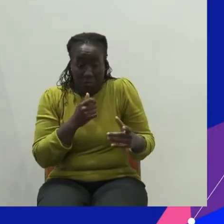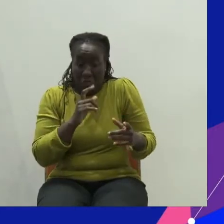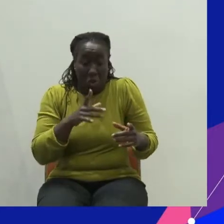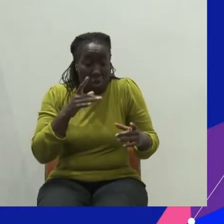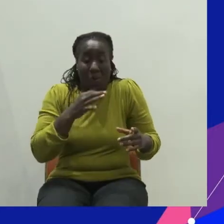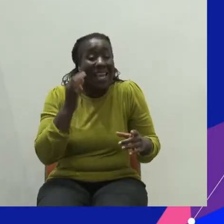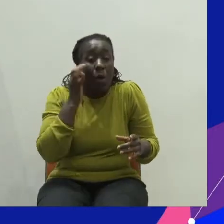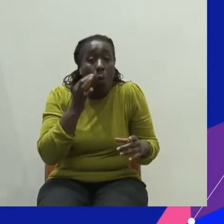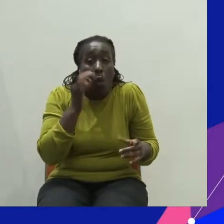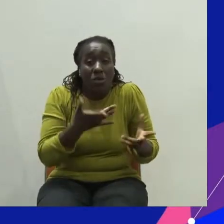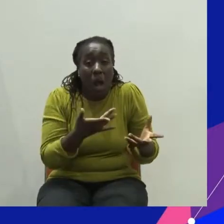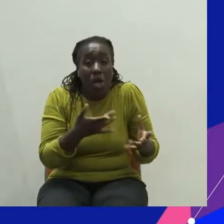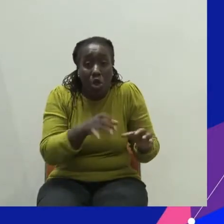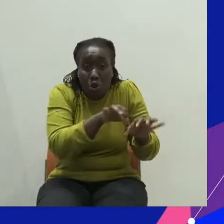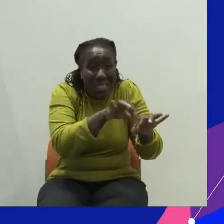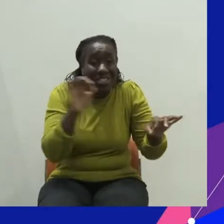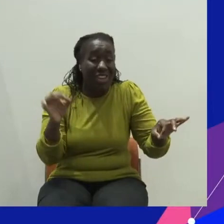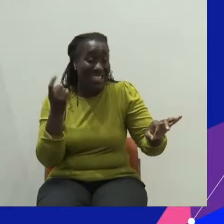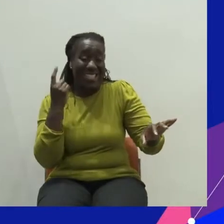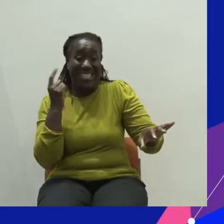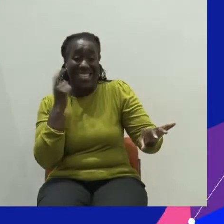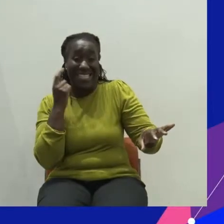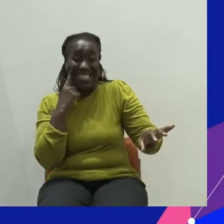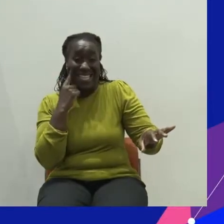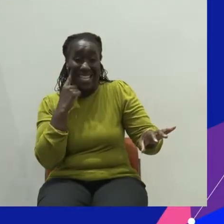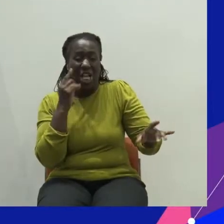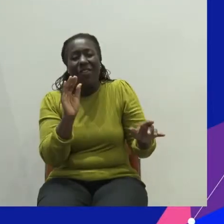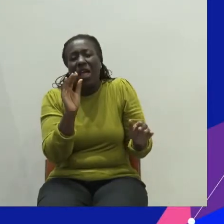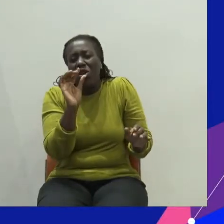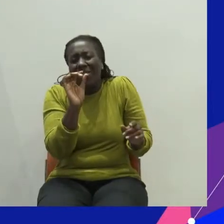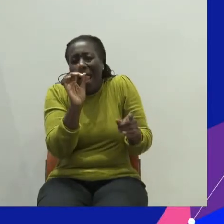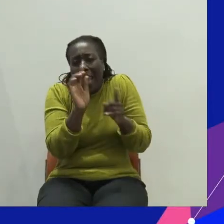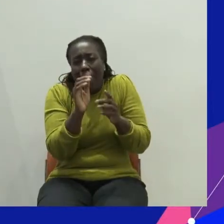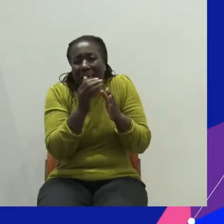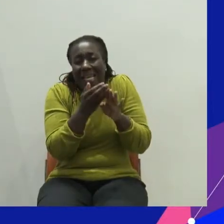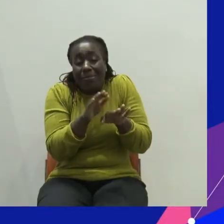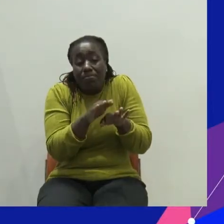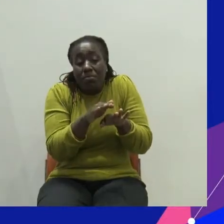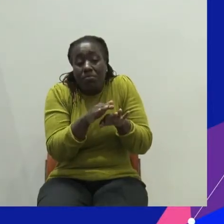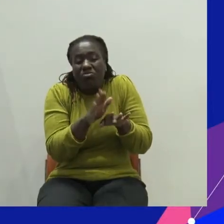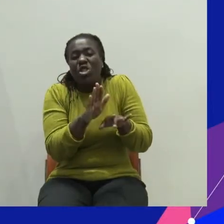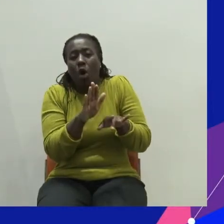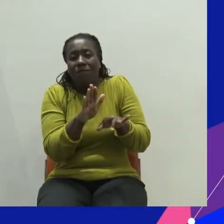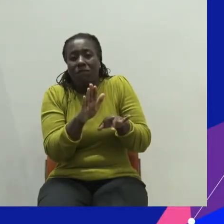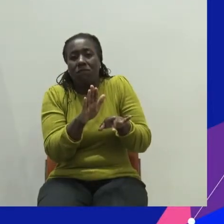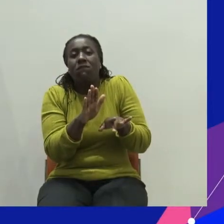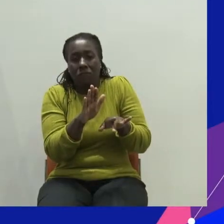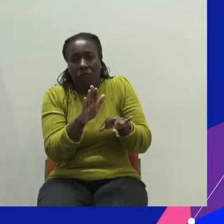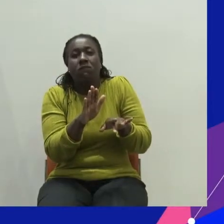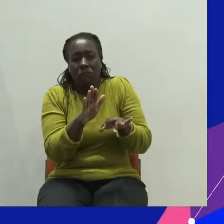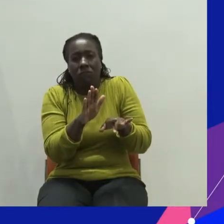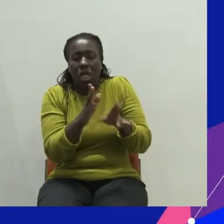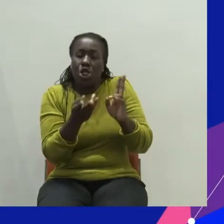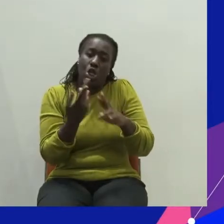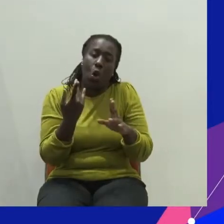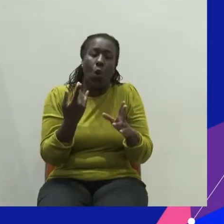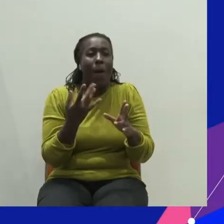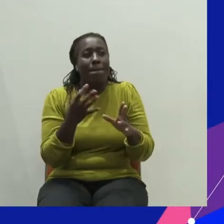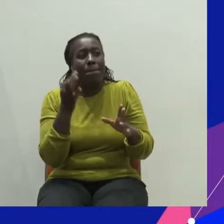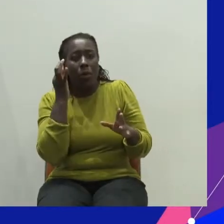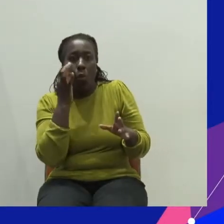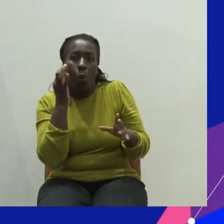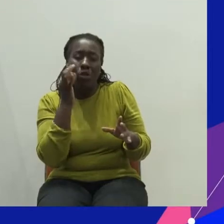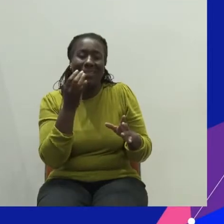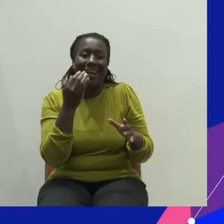extract it pretty easily. And all you need then is a slight depressurization. And then whatever it is that we're producing water-soluble